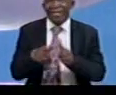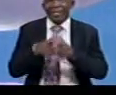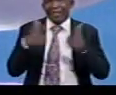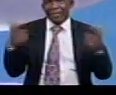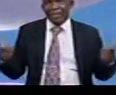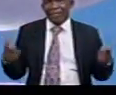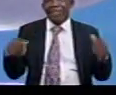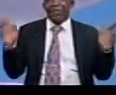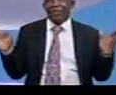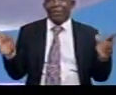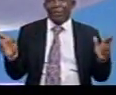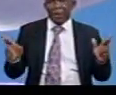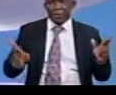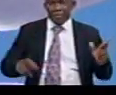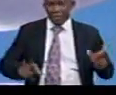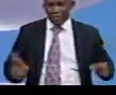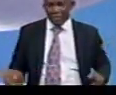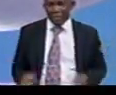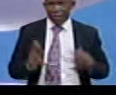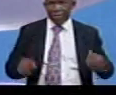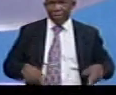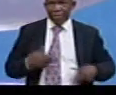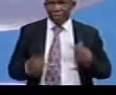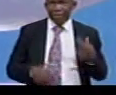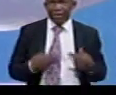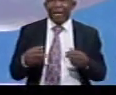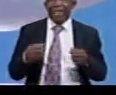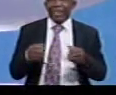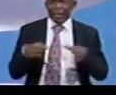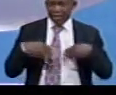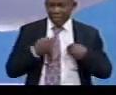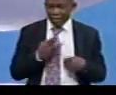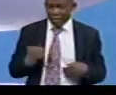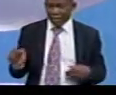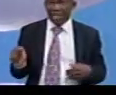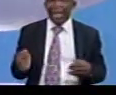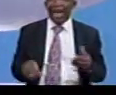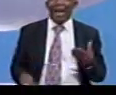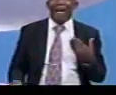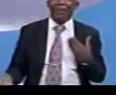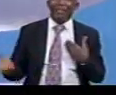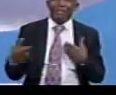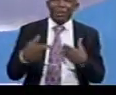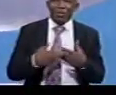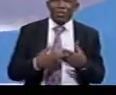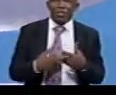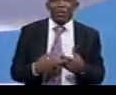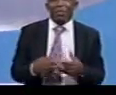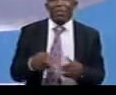great revival, healing, restoration, and all, can I hear